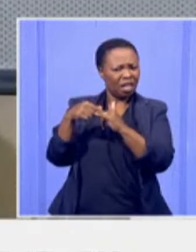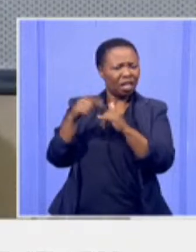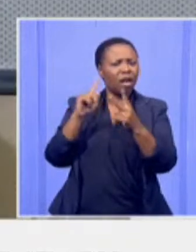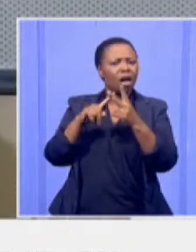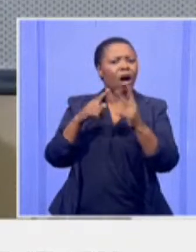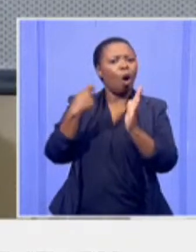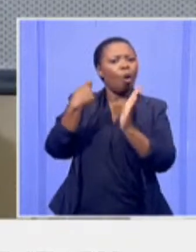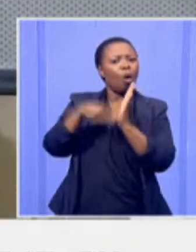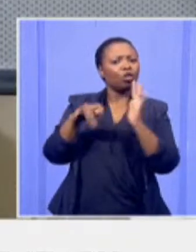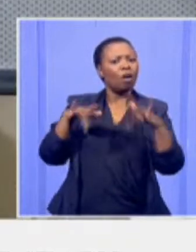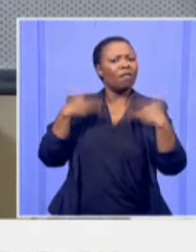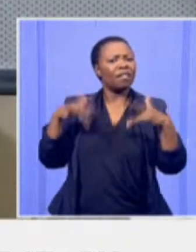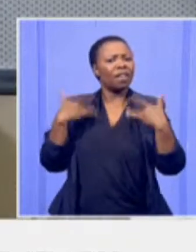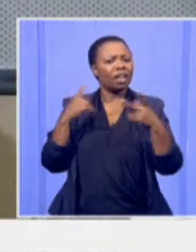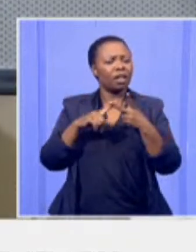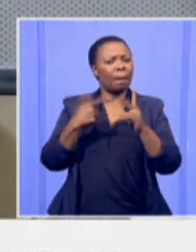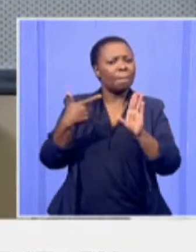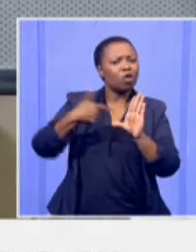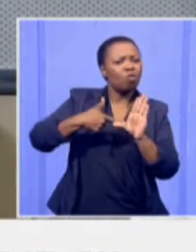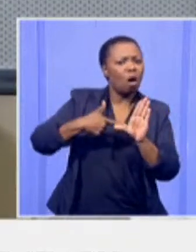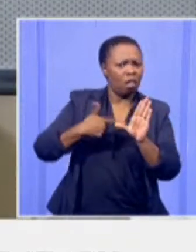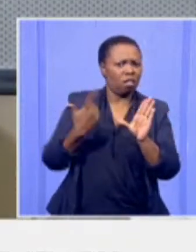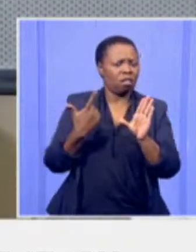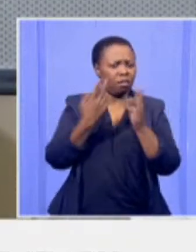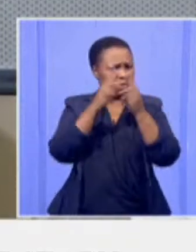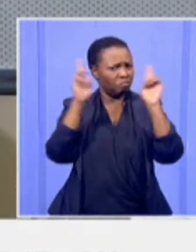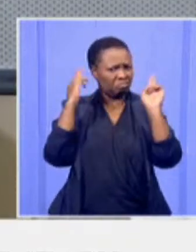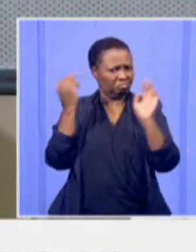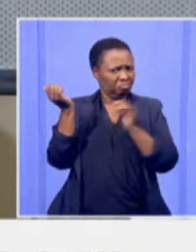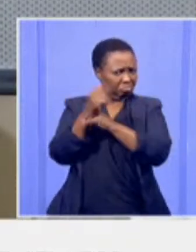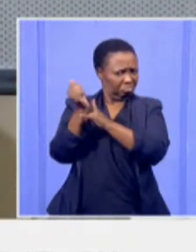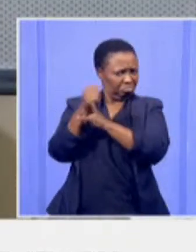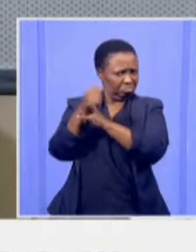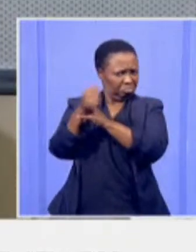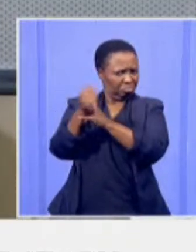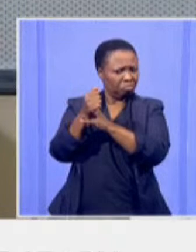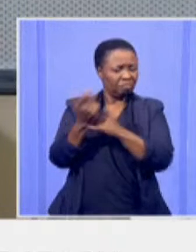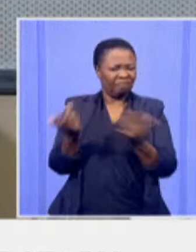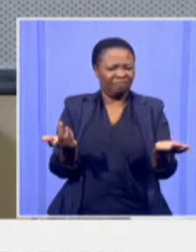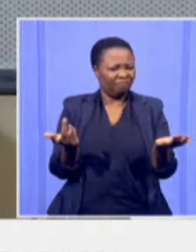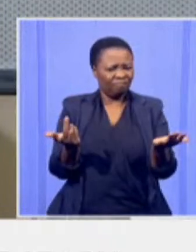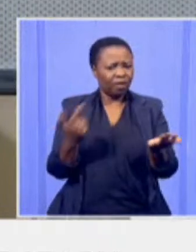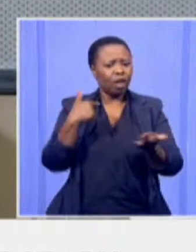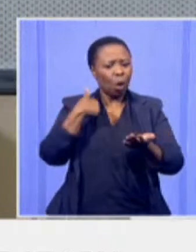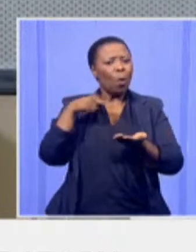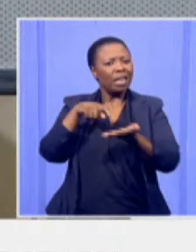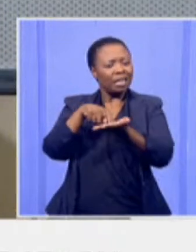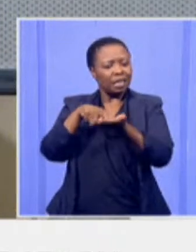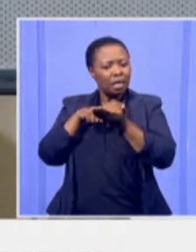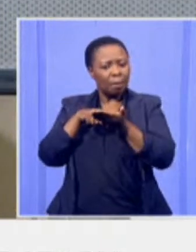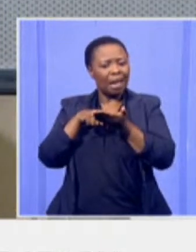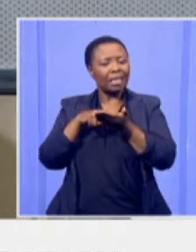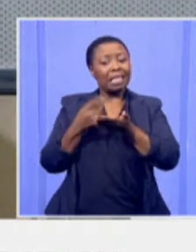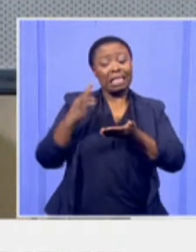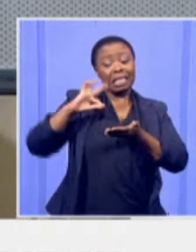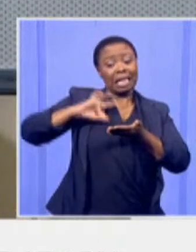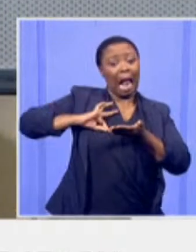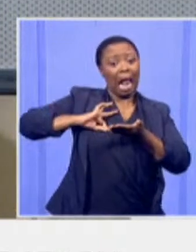living, petrol. That has been ignored. We are demanding a 10% salary increase.